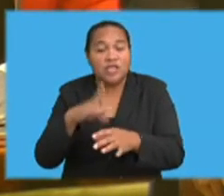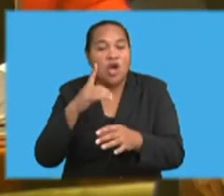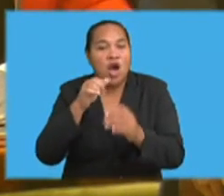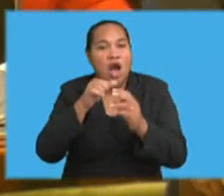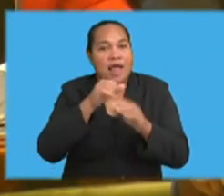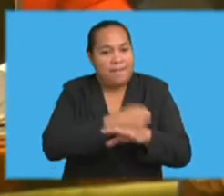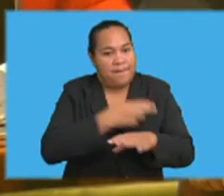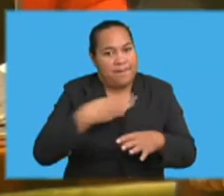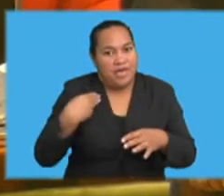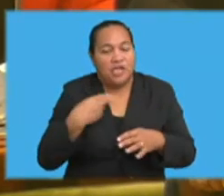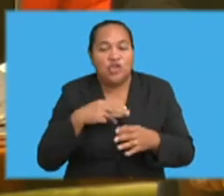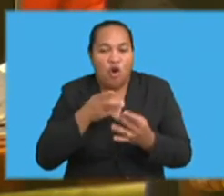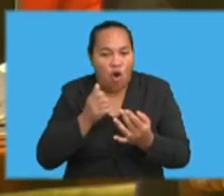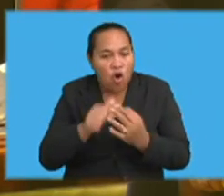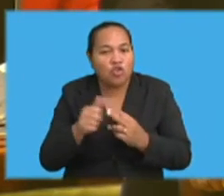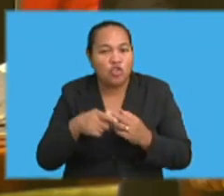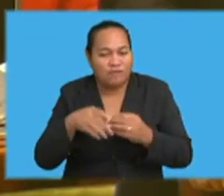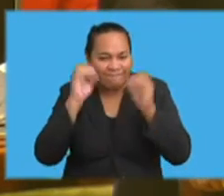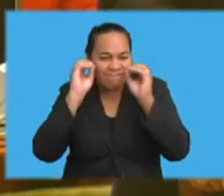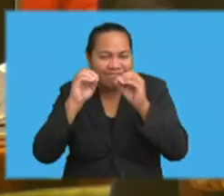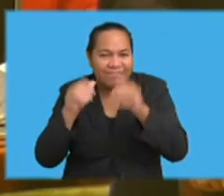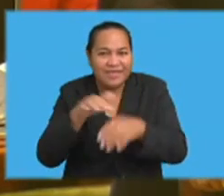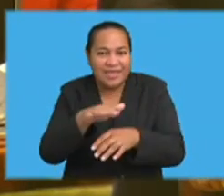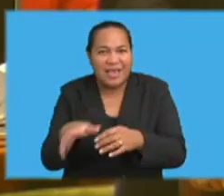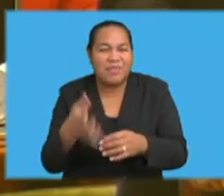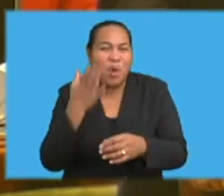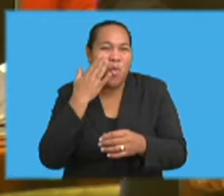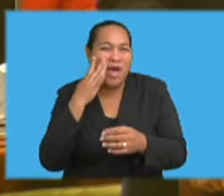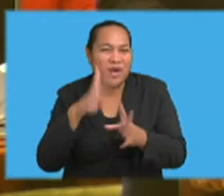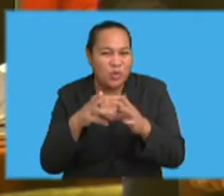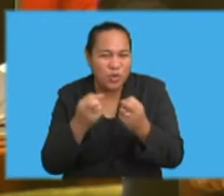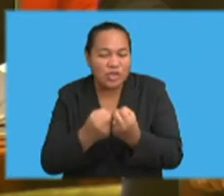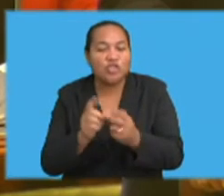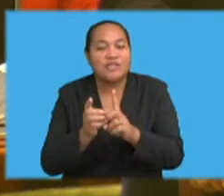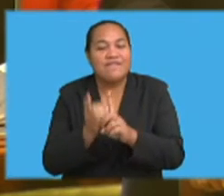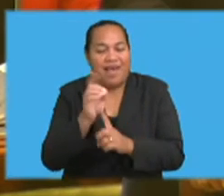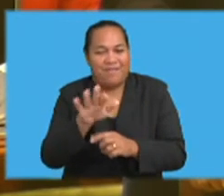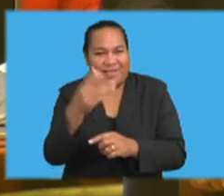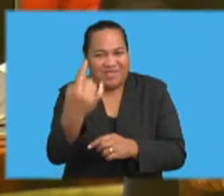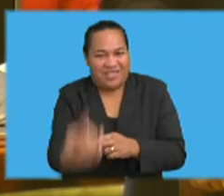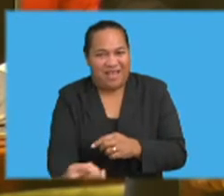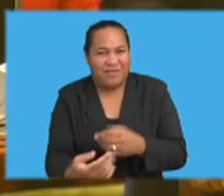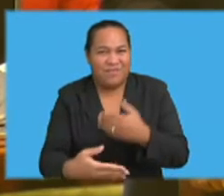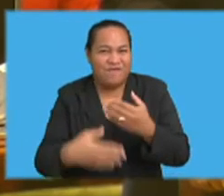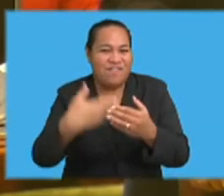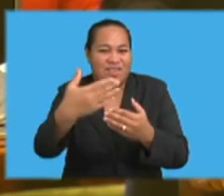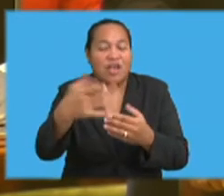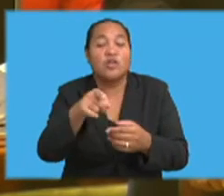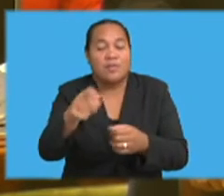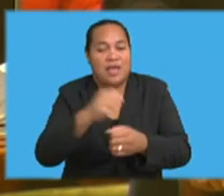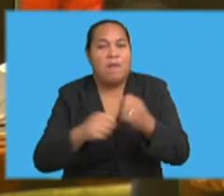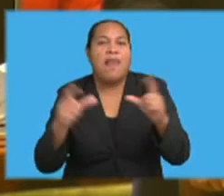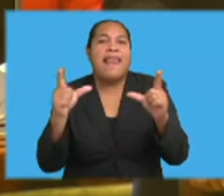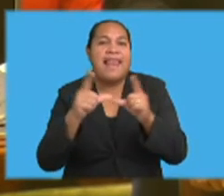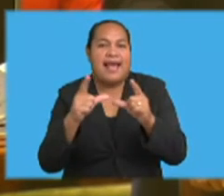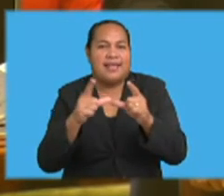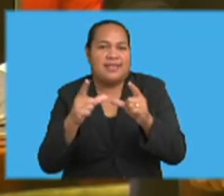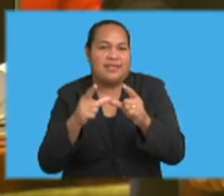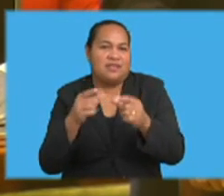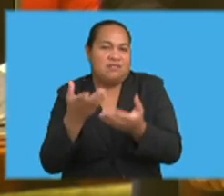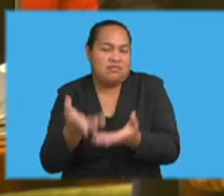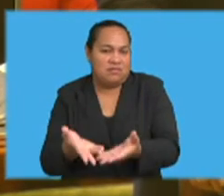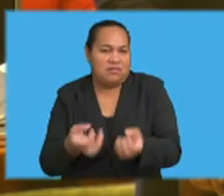them through awareness workshops to develop themselves further by being license holders. Two of the workshops